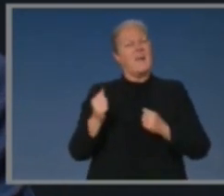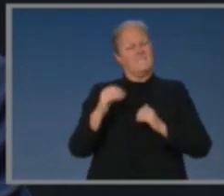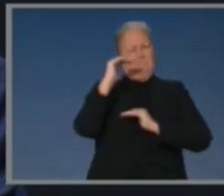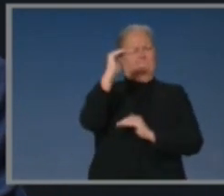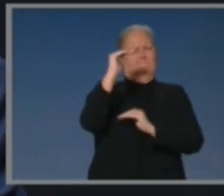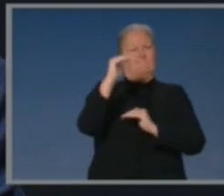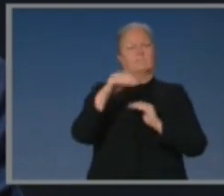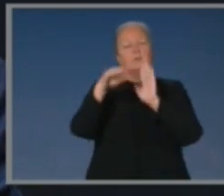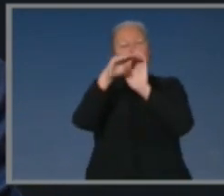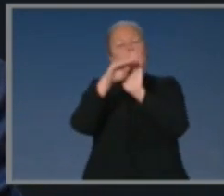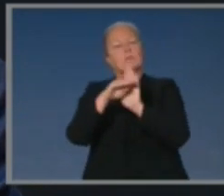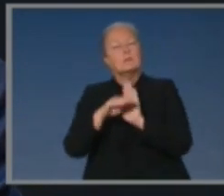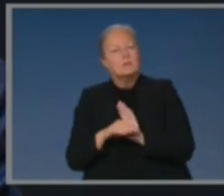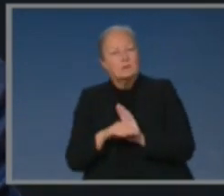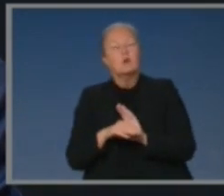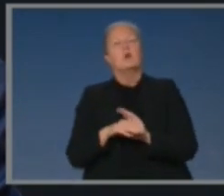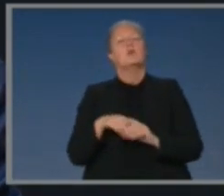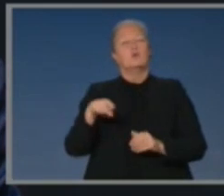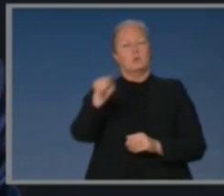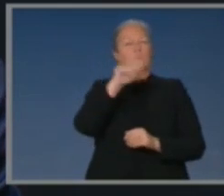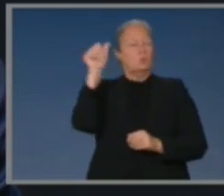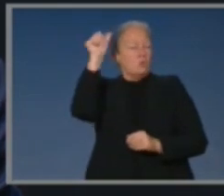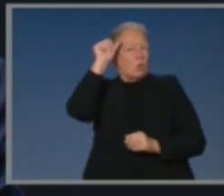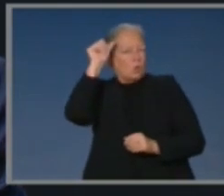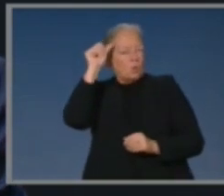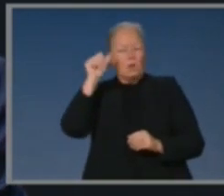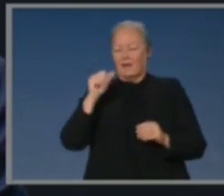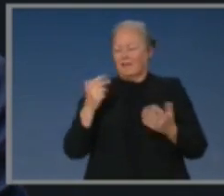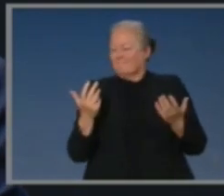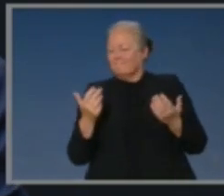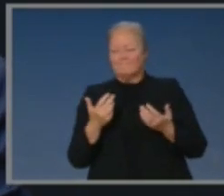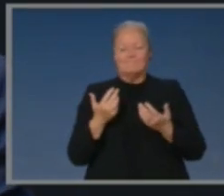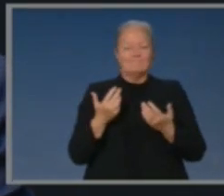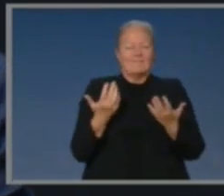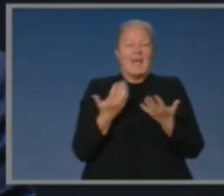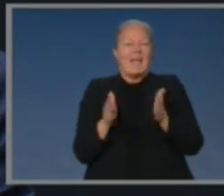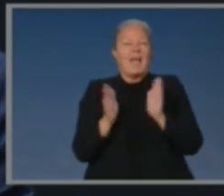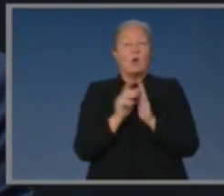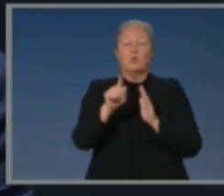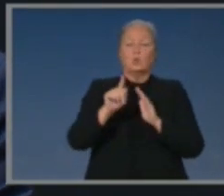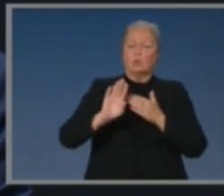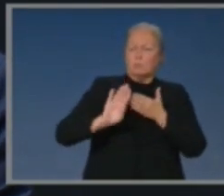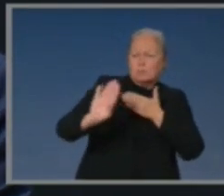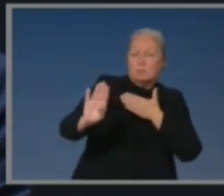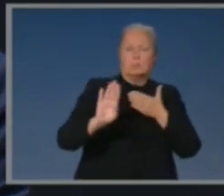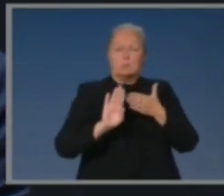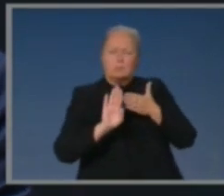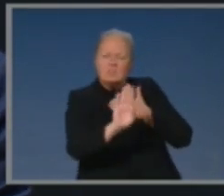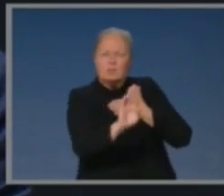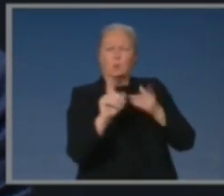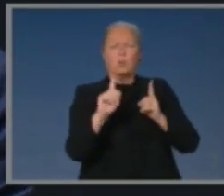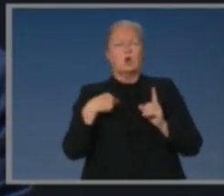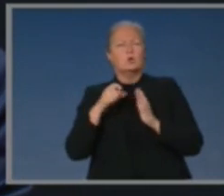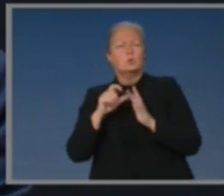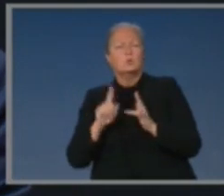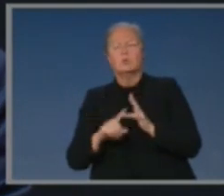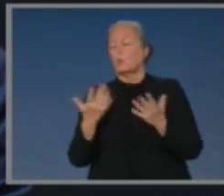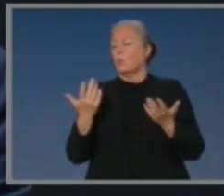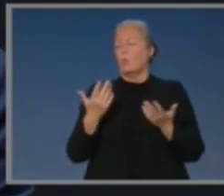and fundamental response as to how you might engage in social distancing as that applies at any given point in time, hygiene,